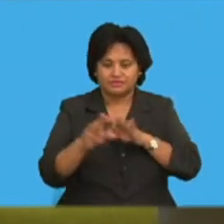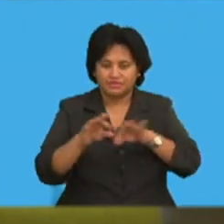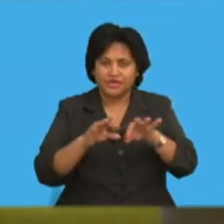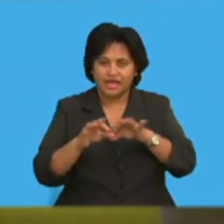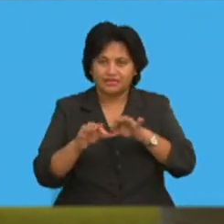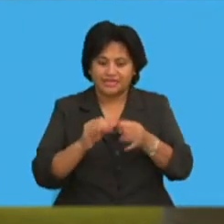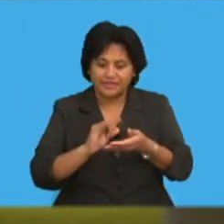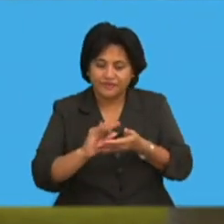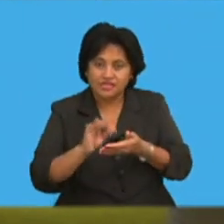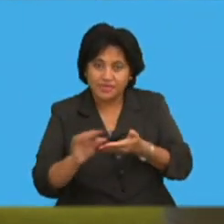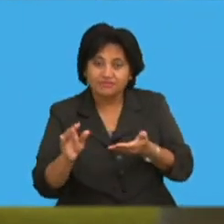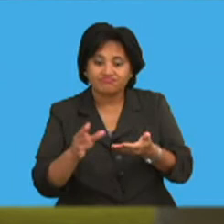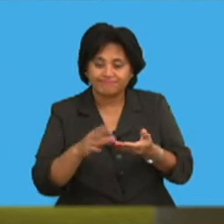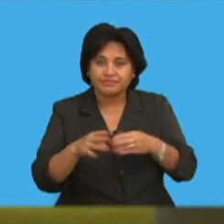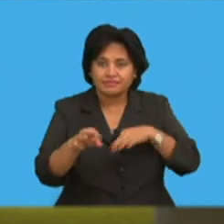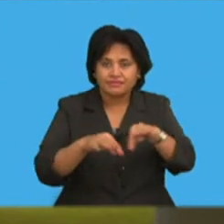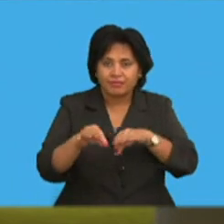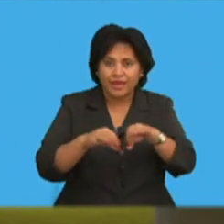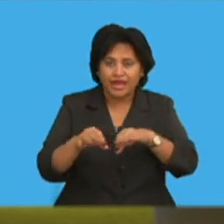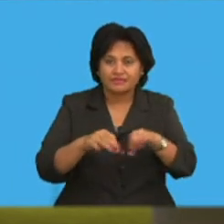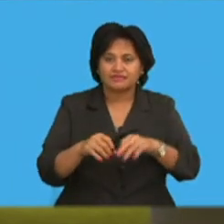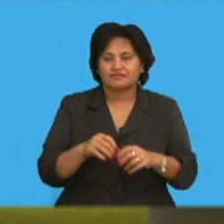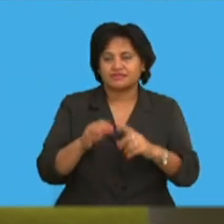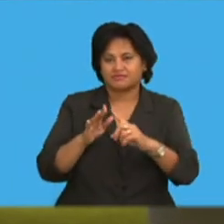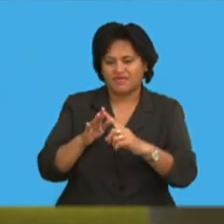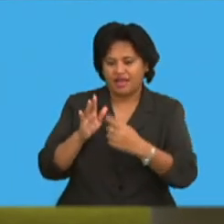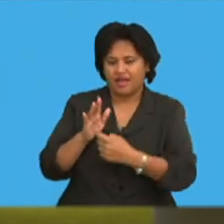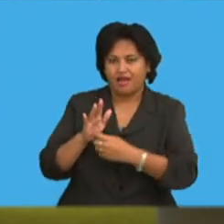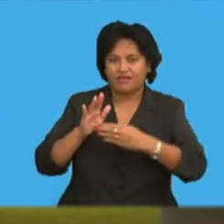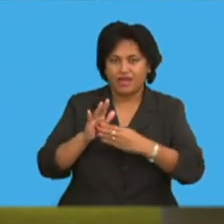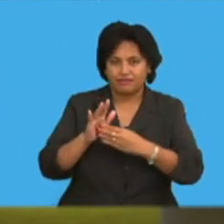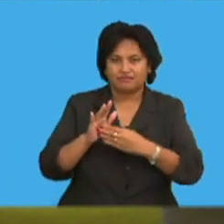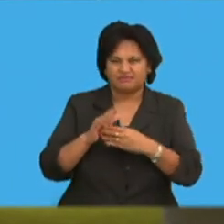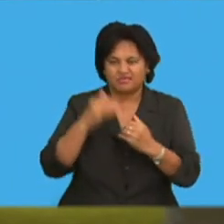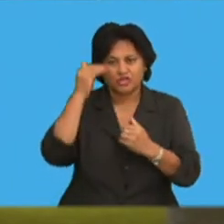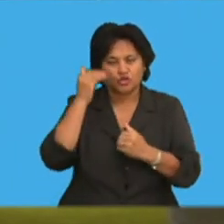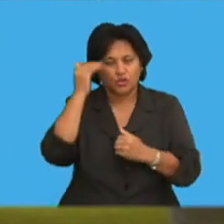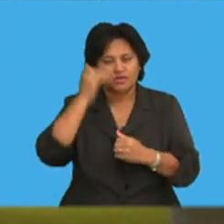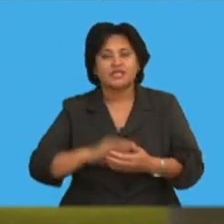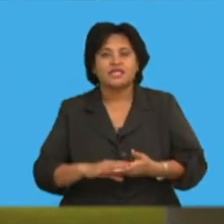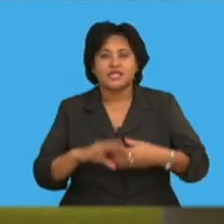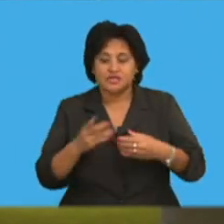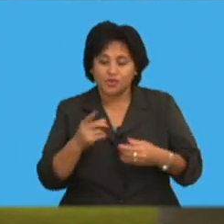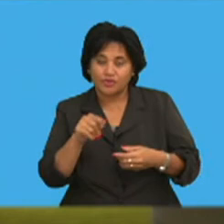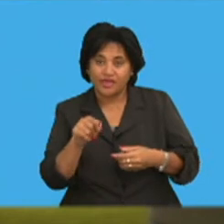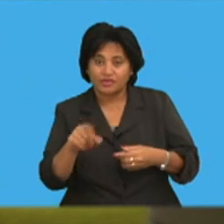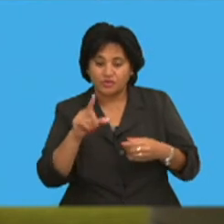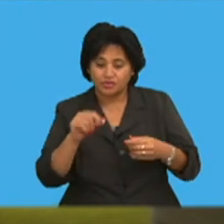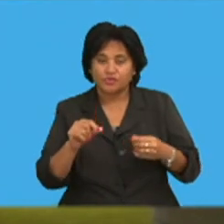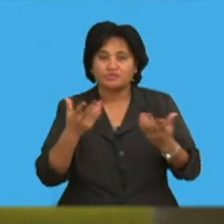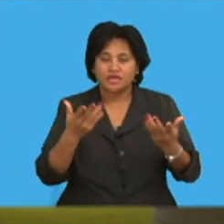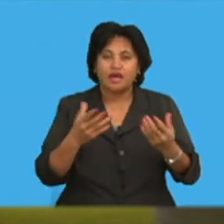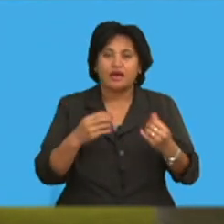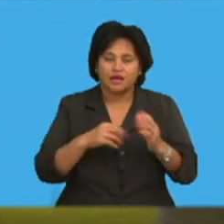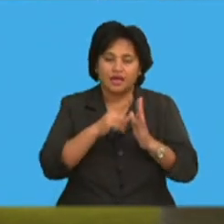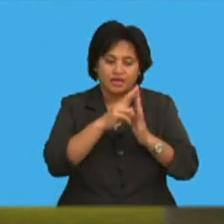investment reform map, which we commonly term as IRM. And this highlights the opportunities to implement an investment regulatory framework